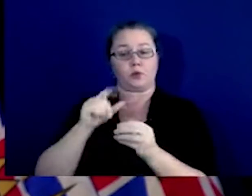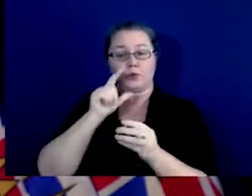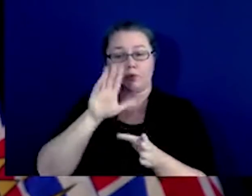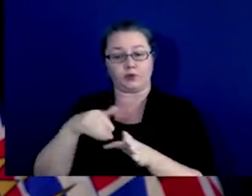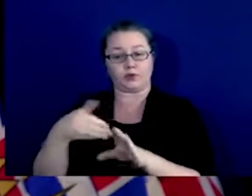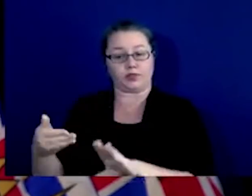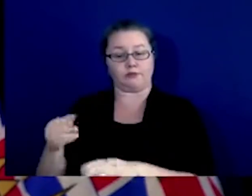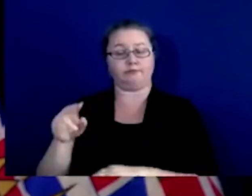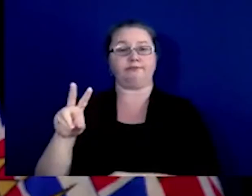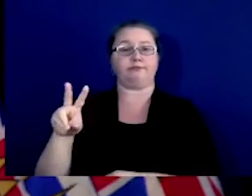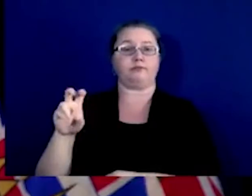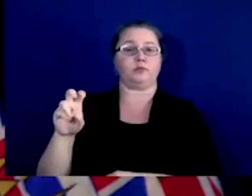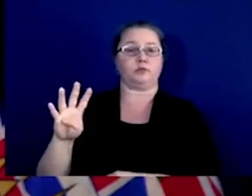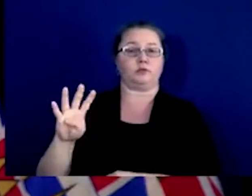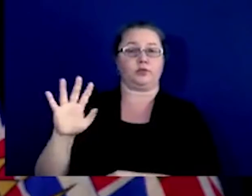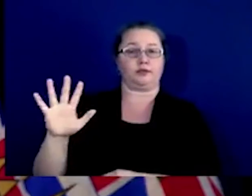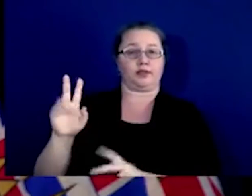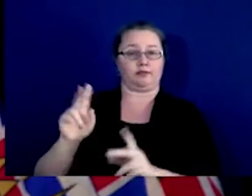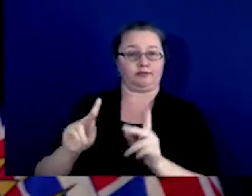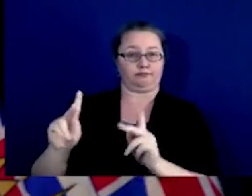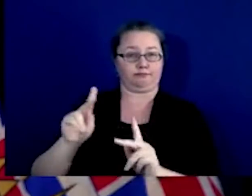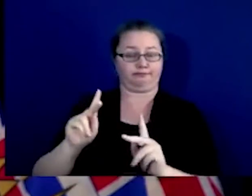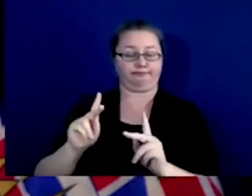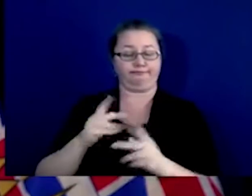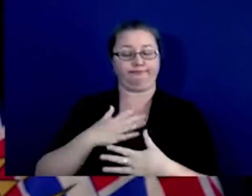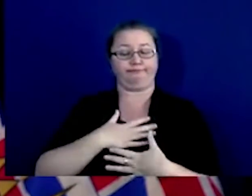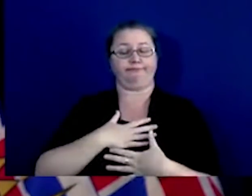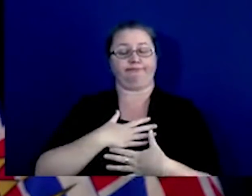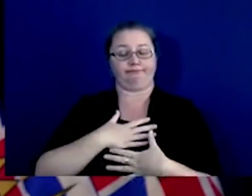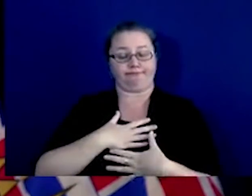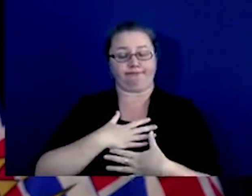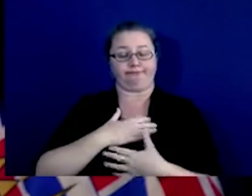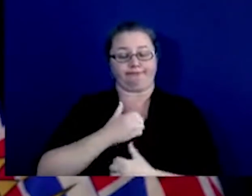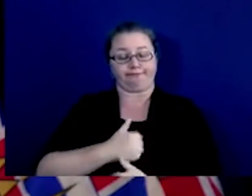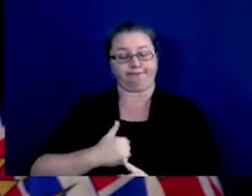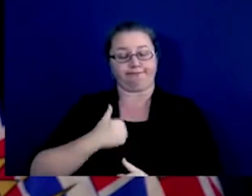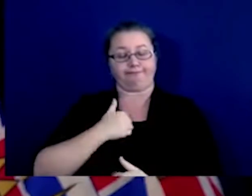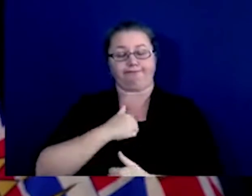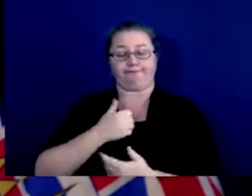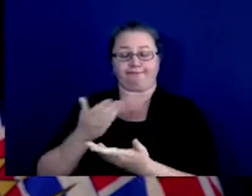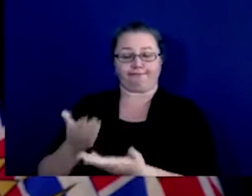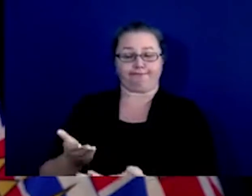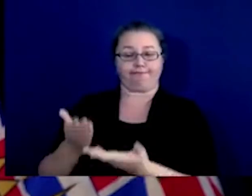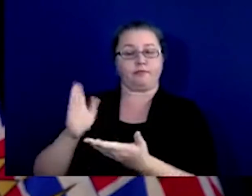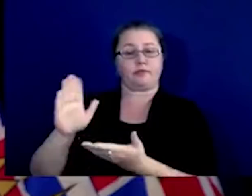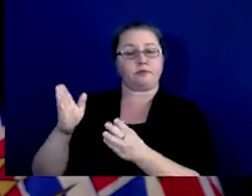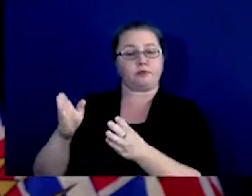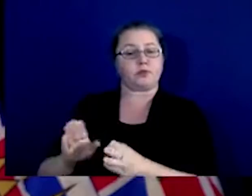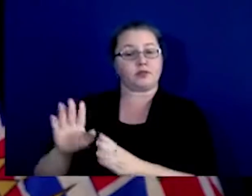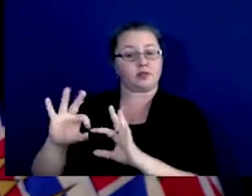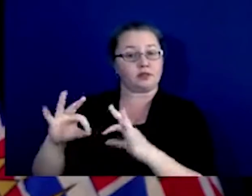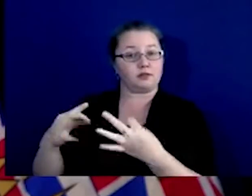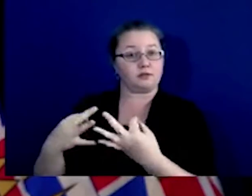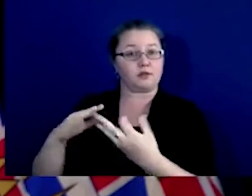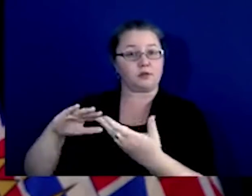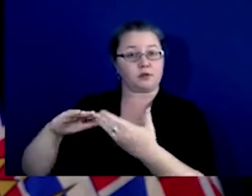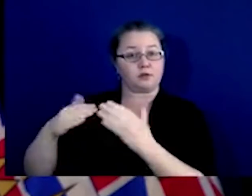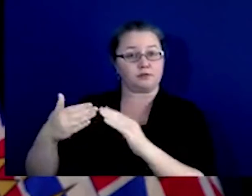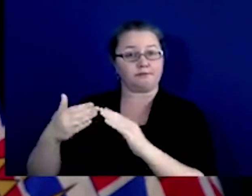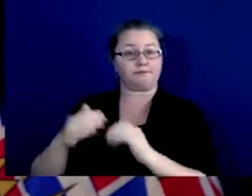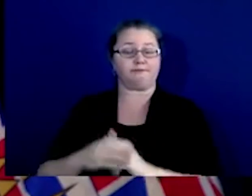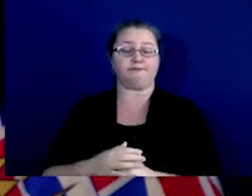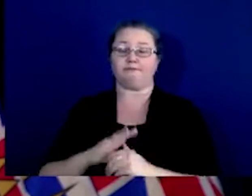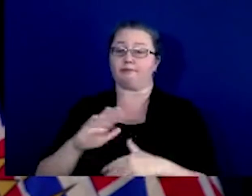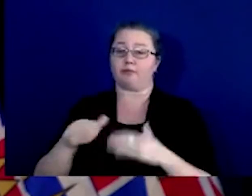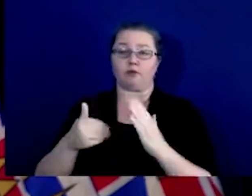recovered from COVID-19. There are no new healthcare outbreaks today, and the outbreak